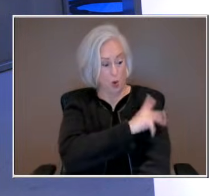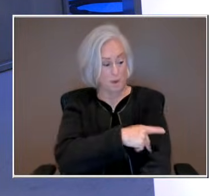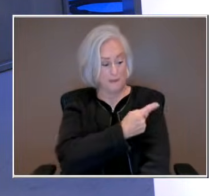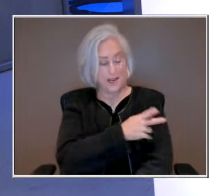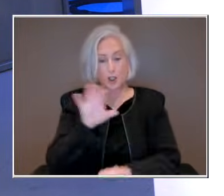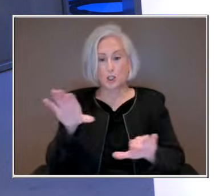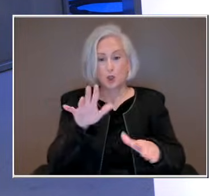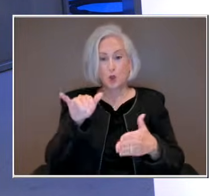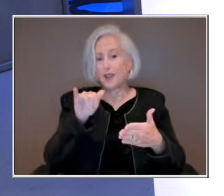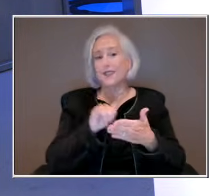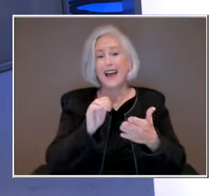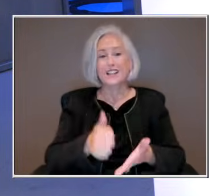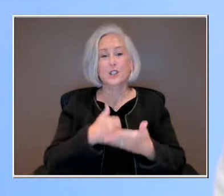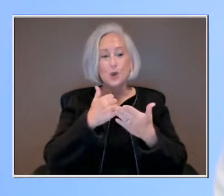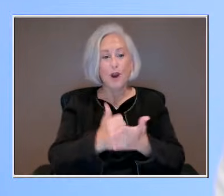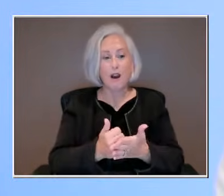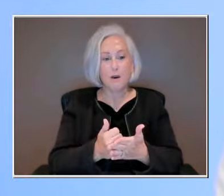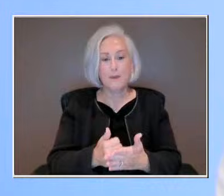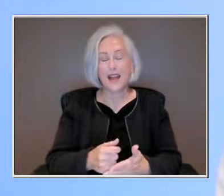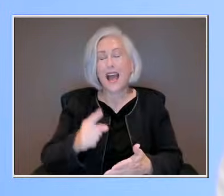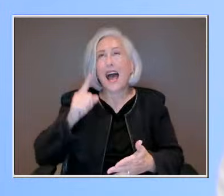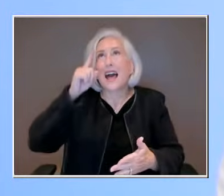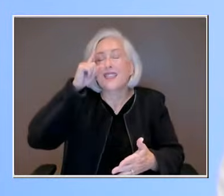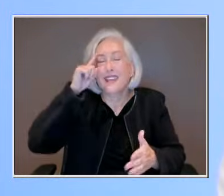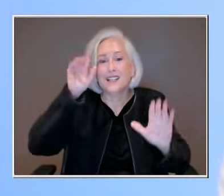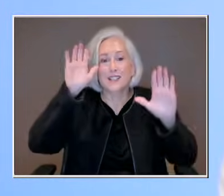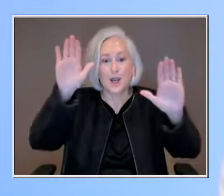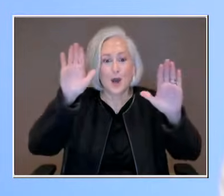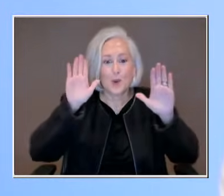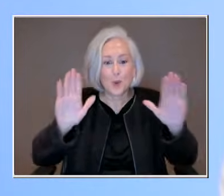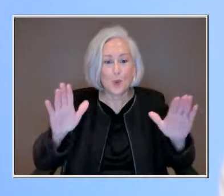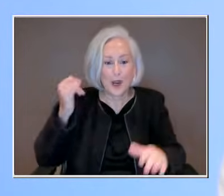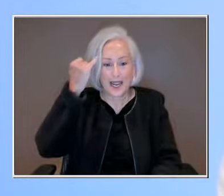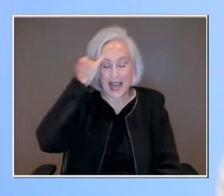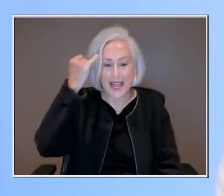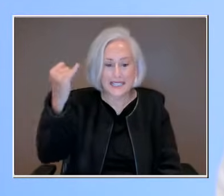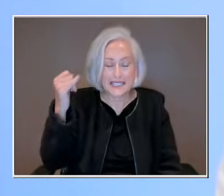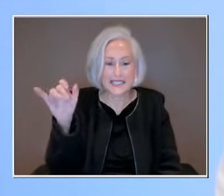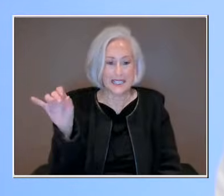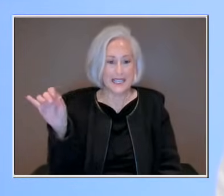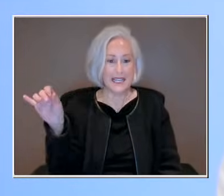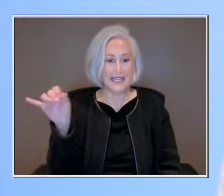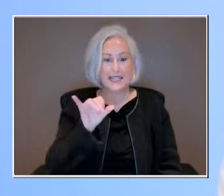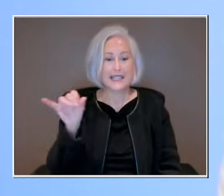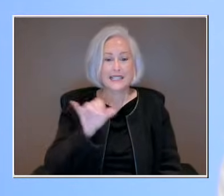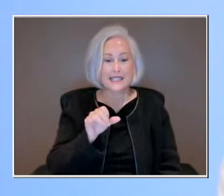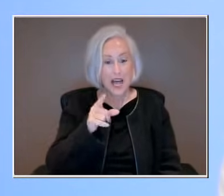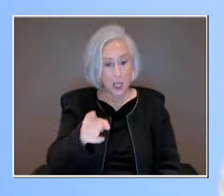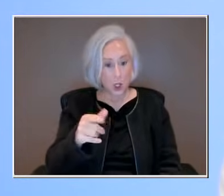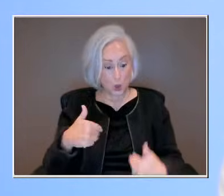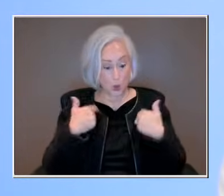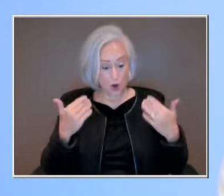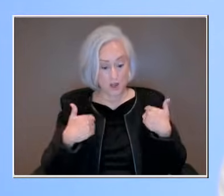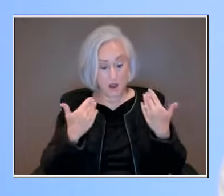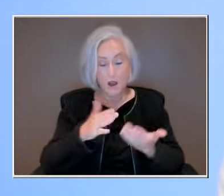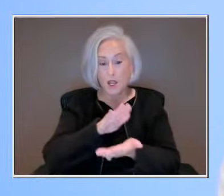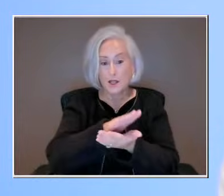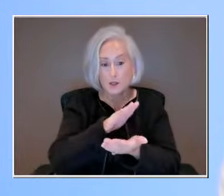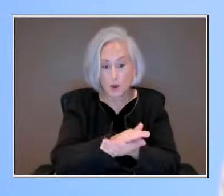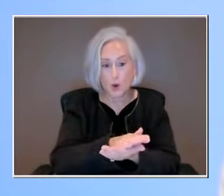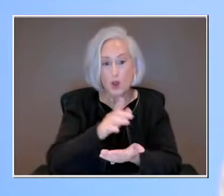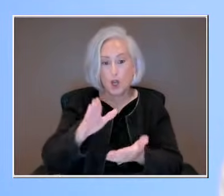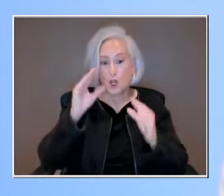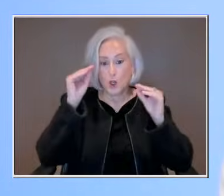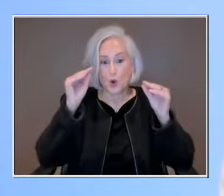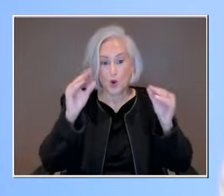their brain? I think it's a wonderful idea. Kind of like when you were young in school and your teachers recommended that you just